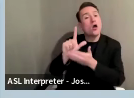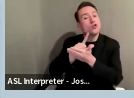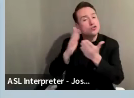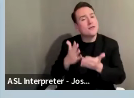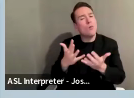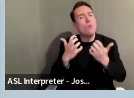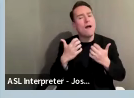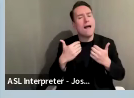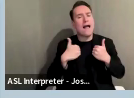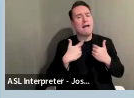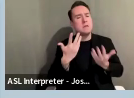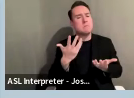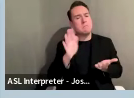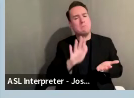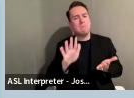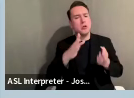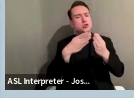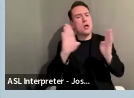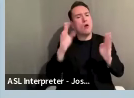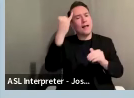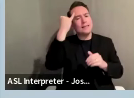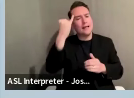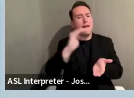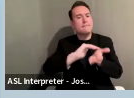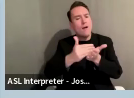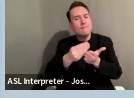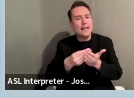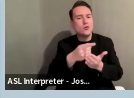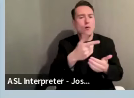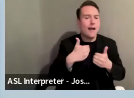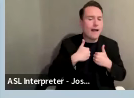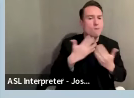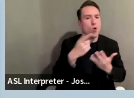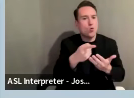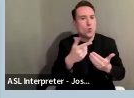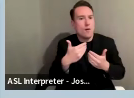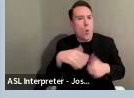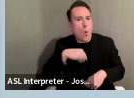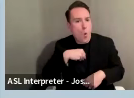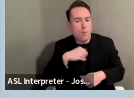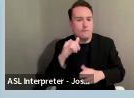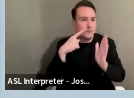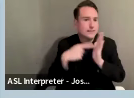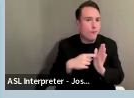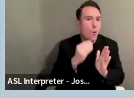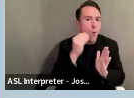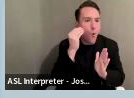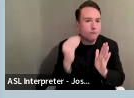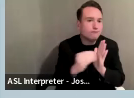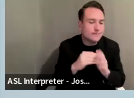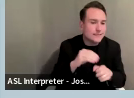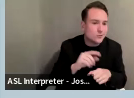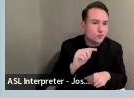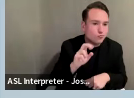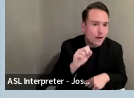have a general idea of what you have so that they can make sure to put your home into your trust and tell you to put